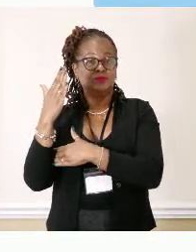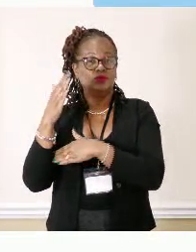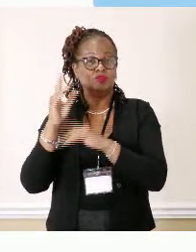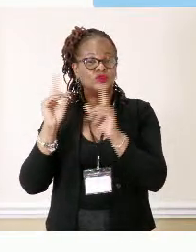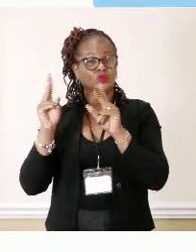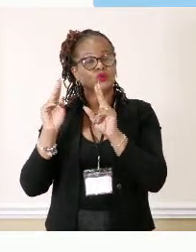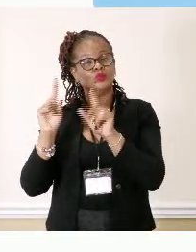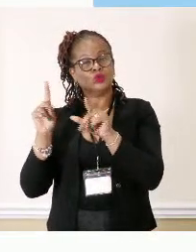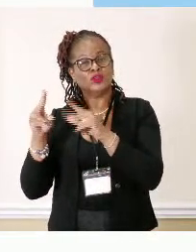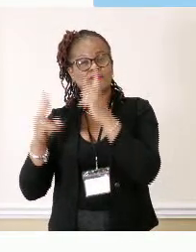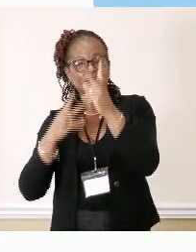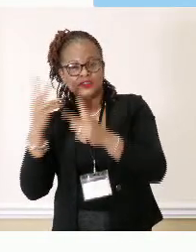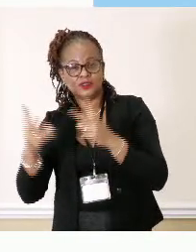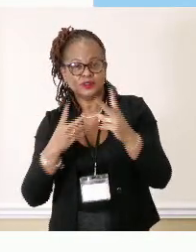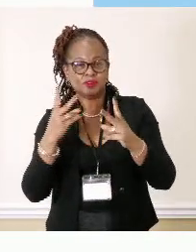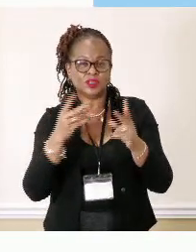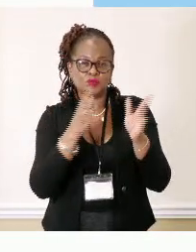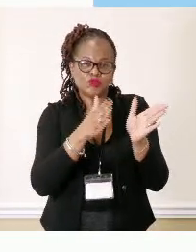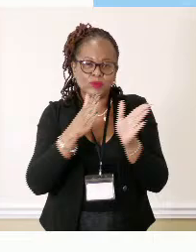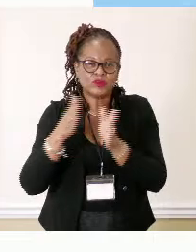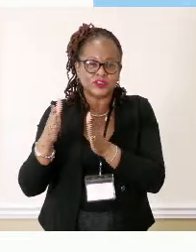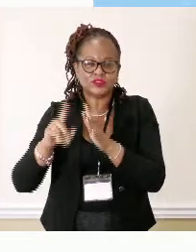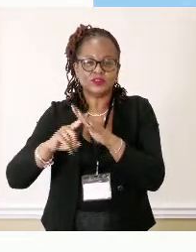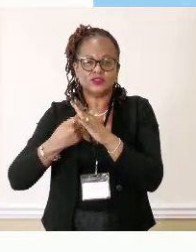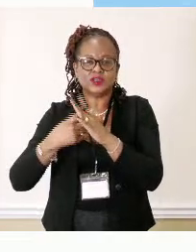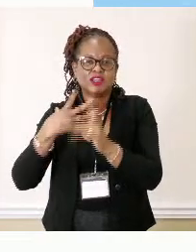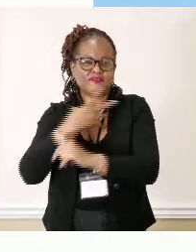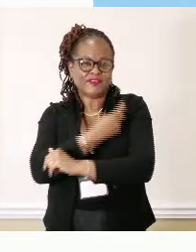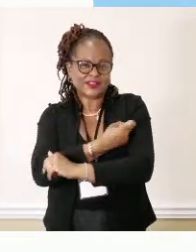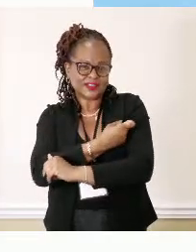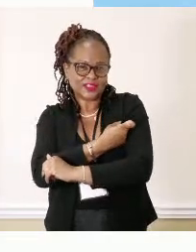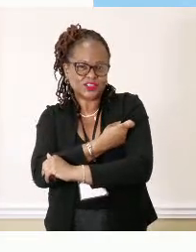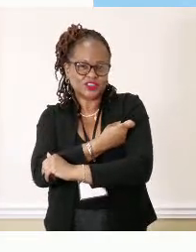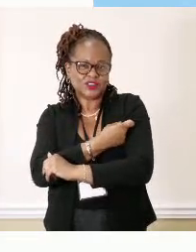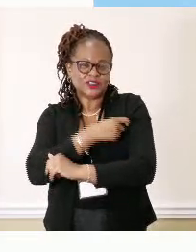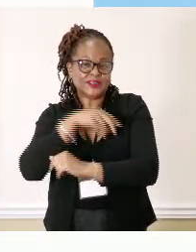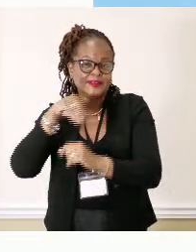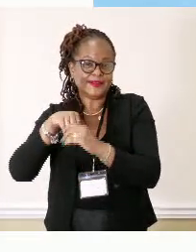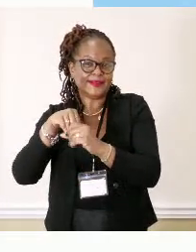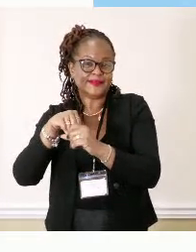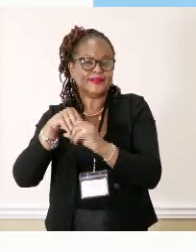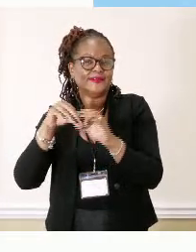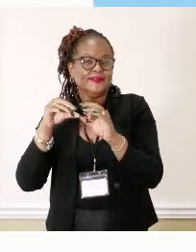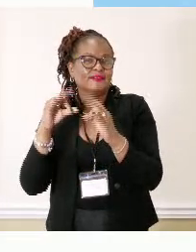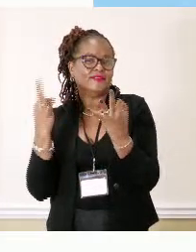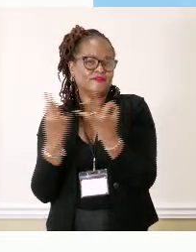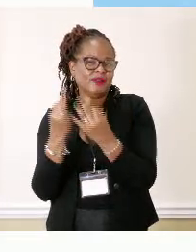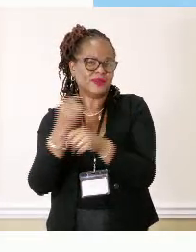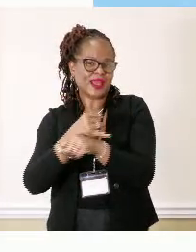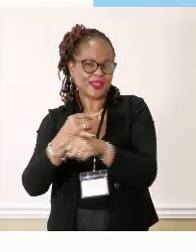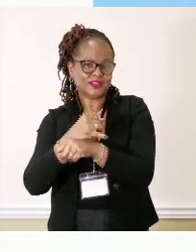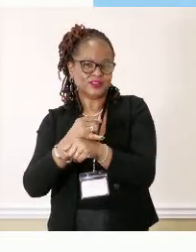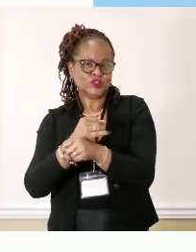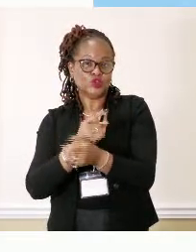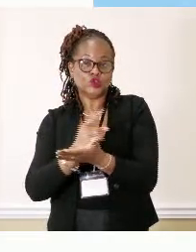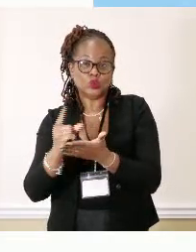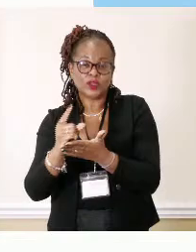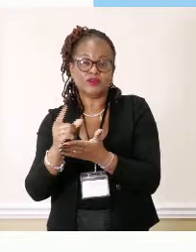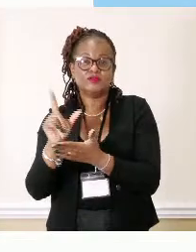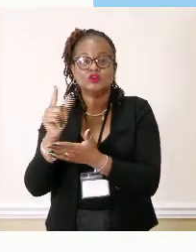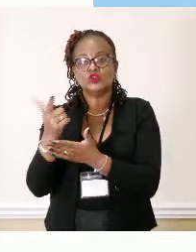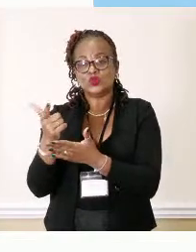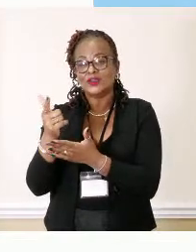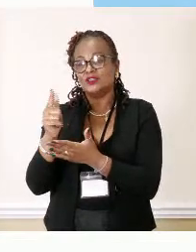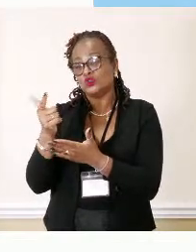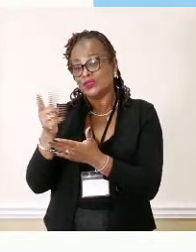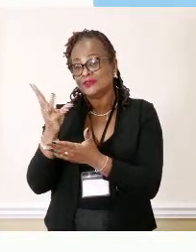visits in preparation for the start of vaccinations in the islands during the week of the 26th of